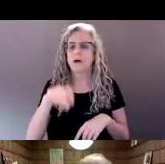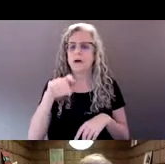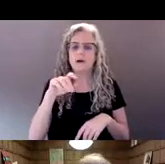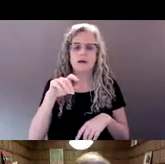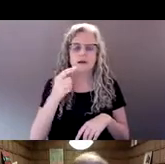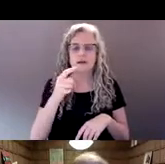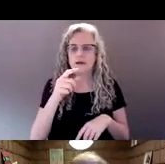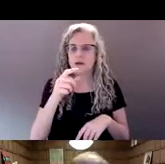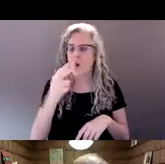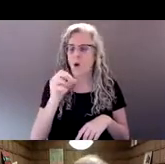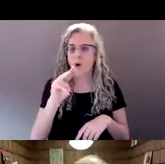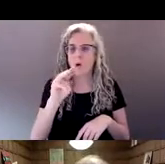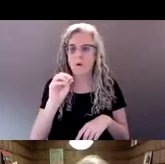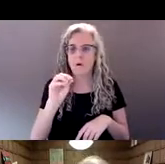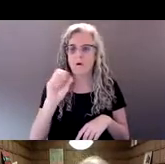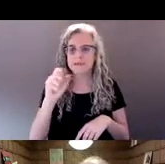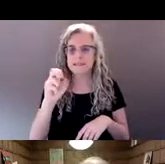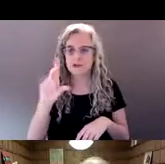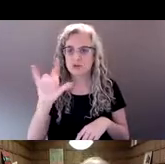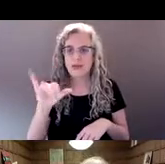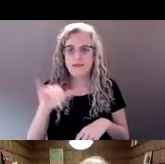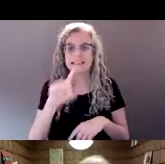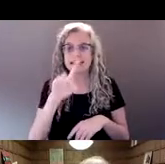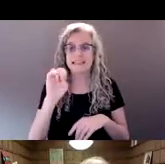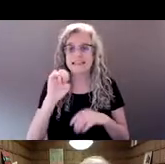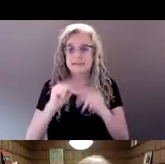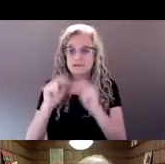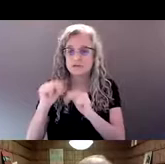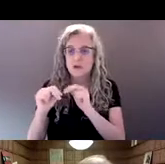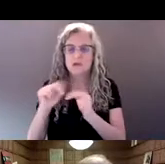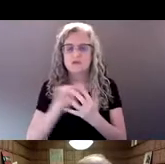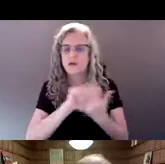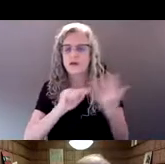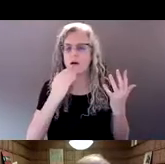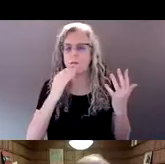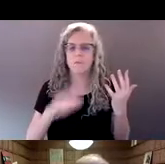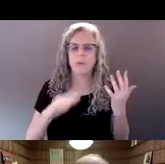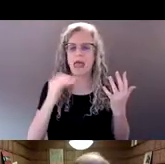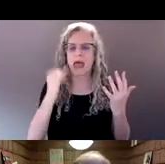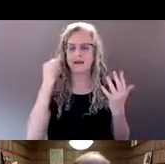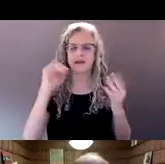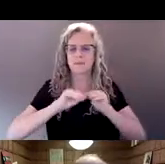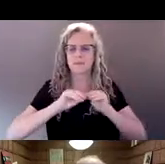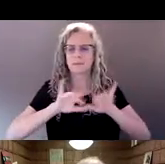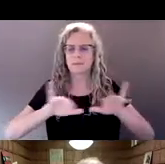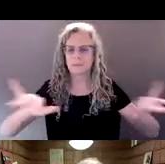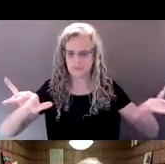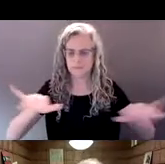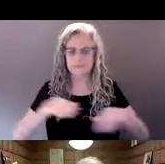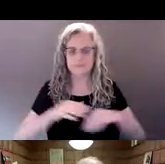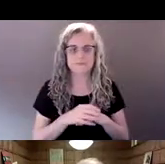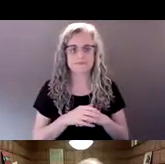homosexuality, deconstruction, and other bad ideologies. But insofar as he